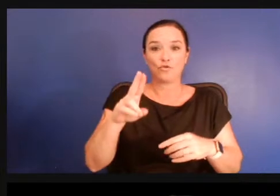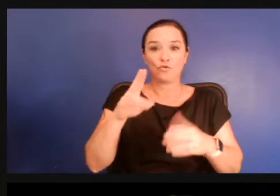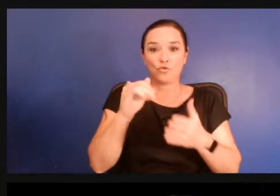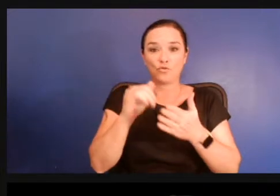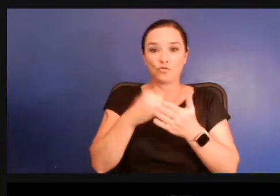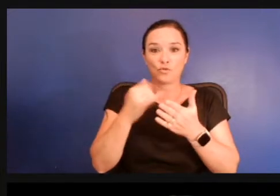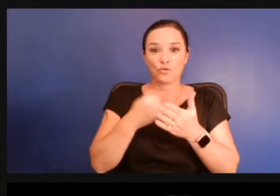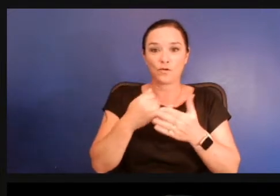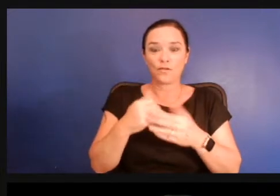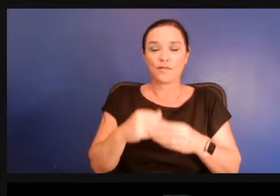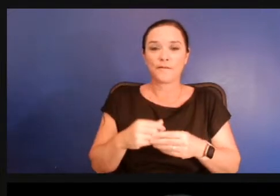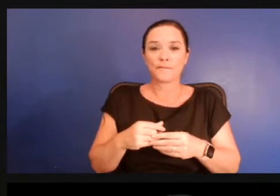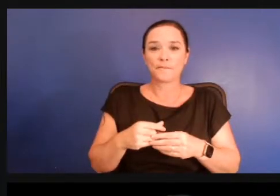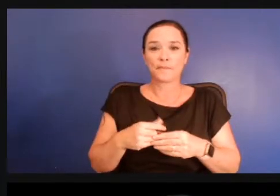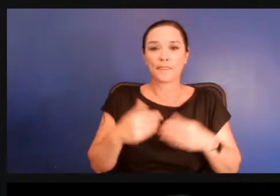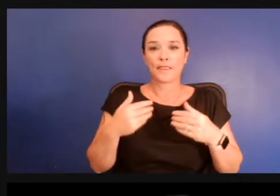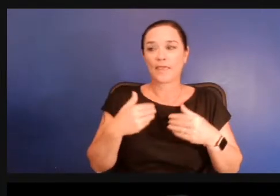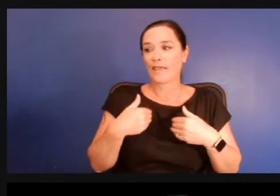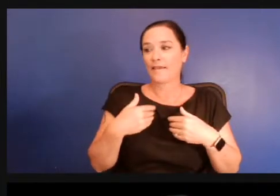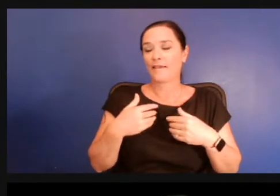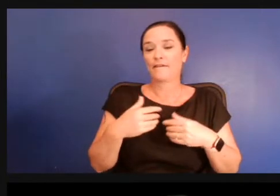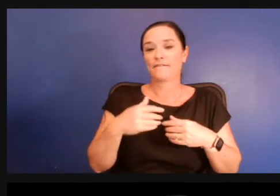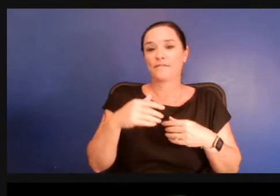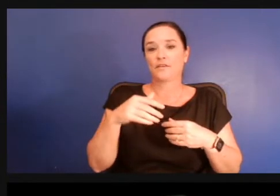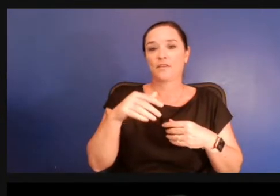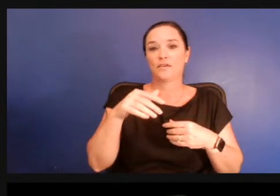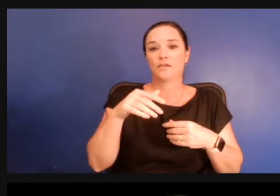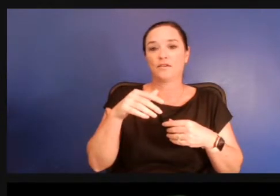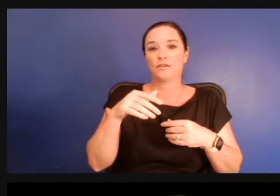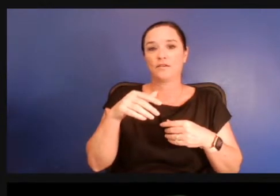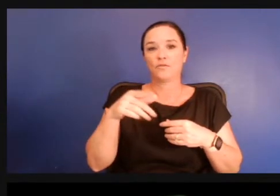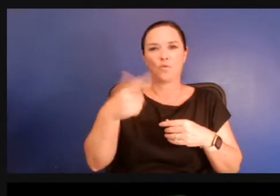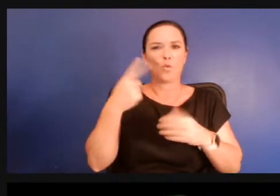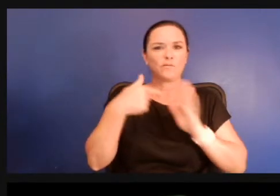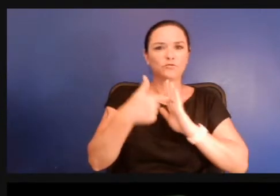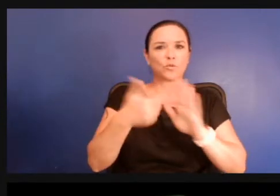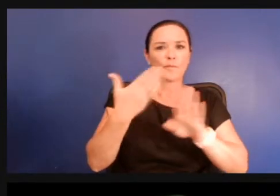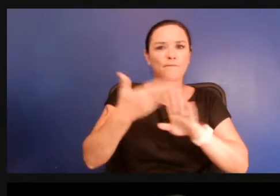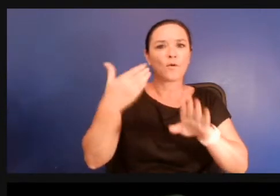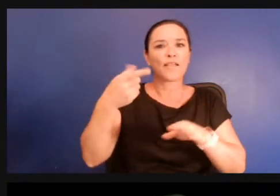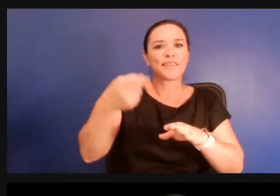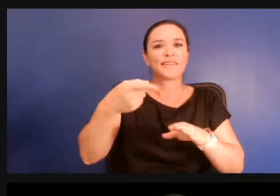2015. And we've shown this before, but this is a cut through